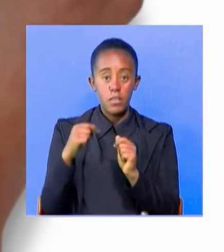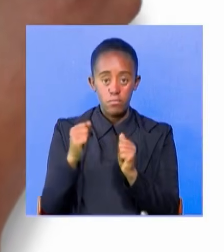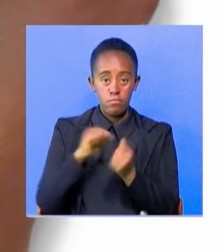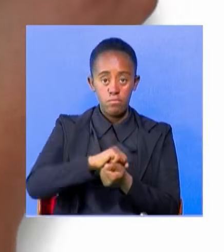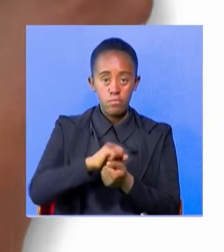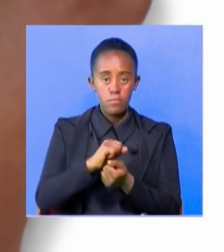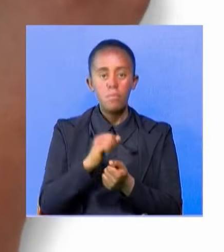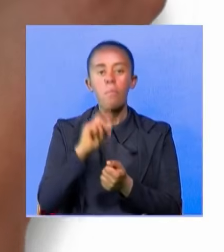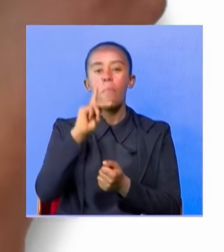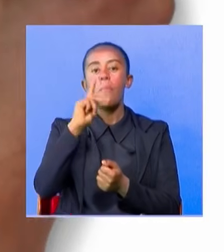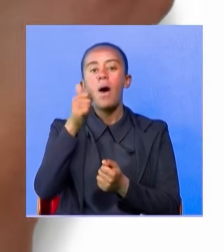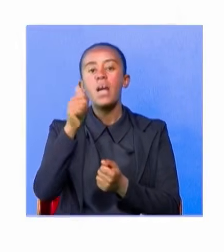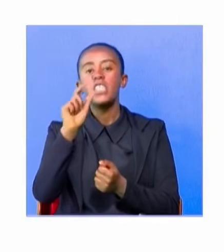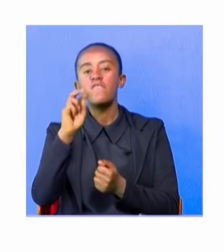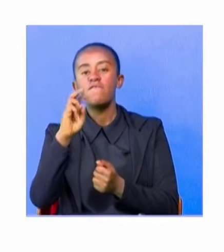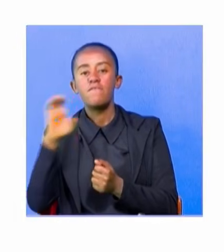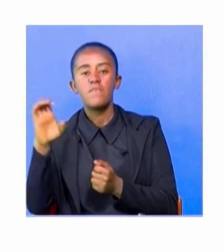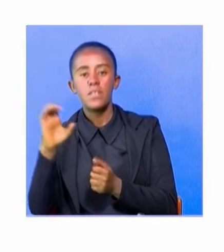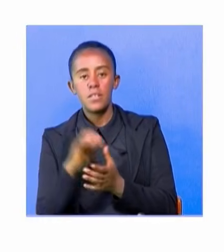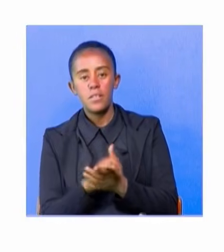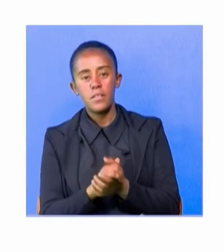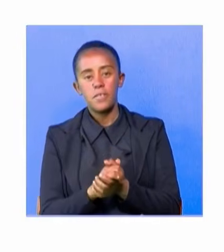passive.